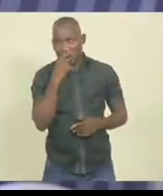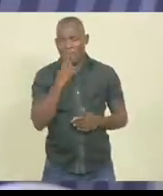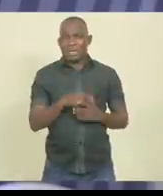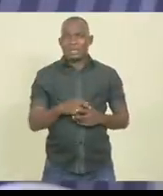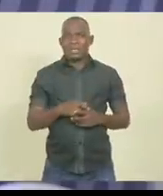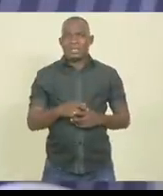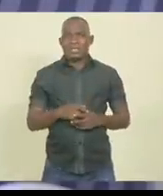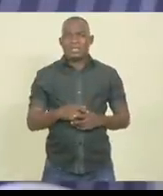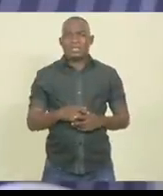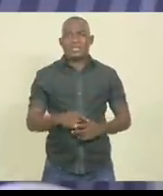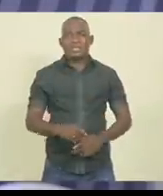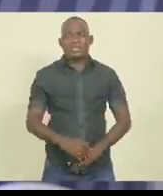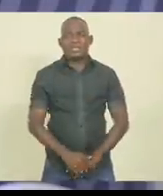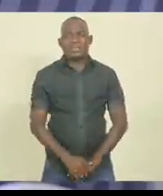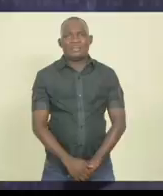me.